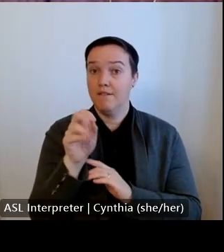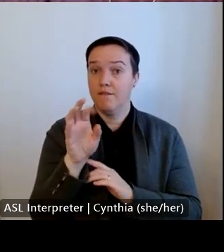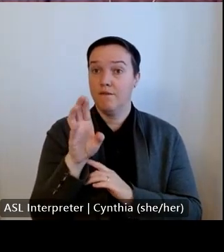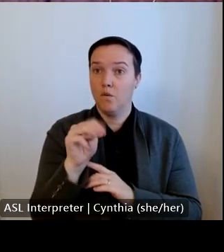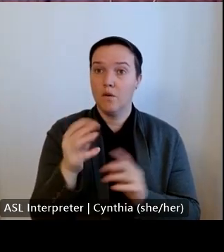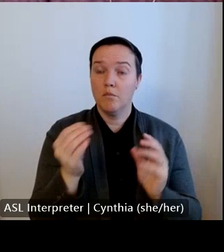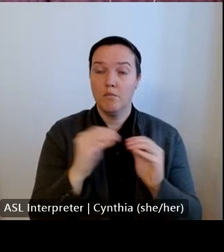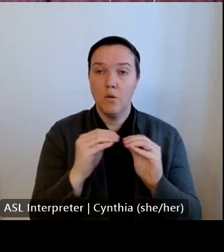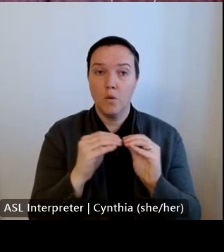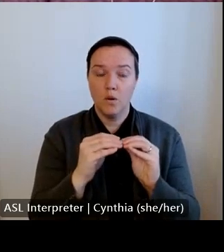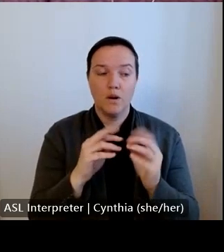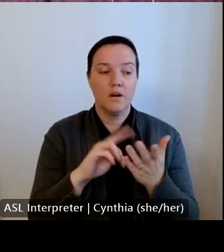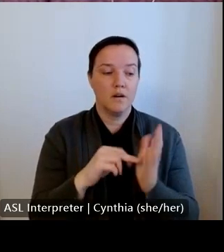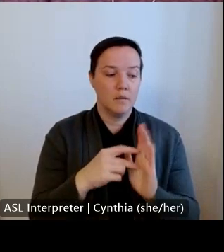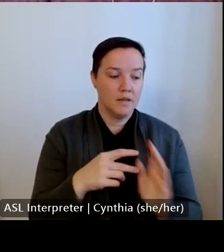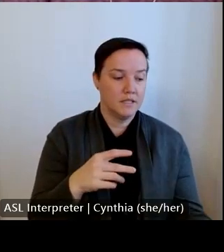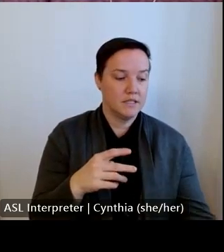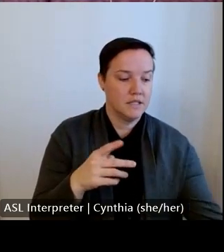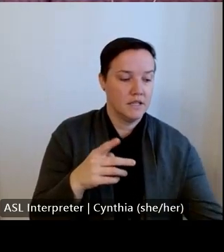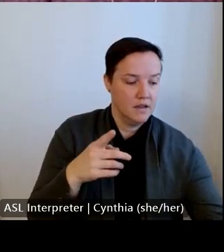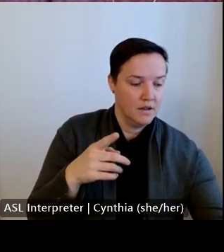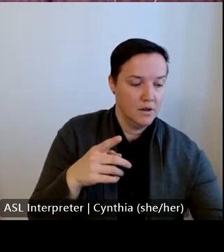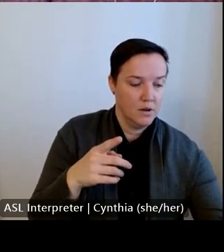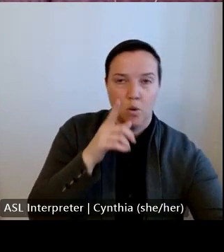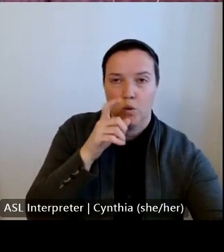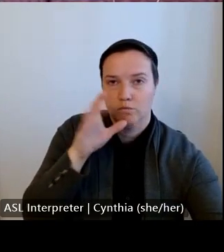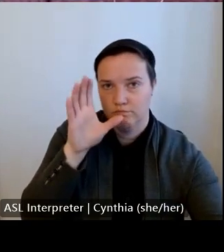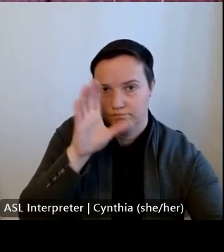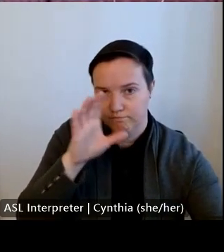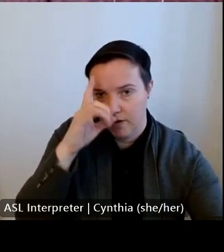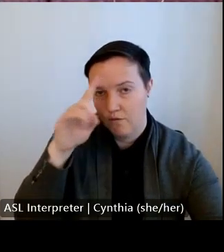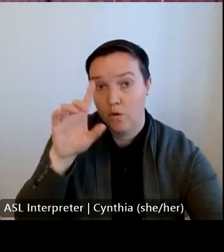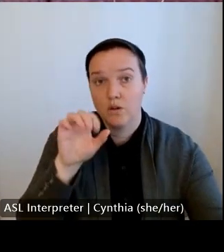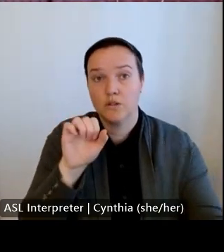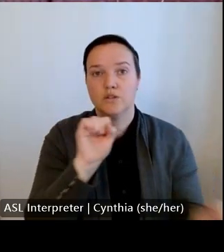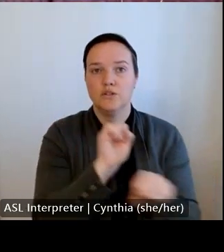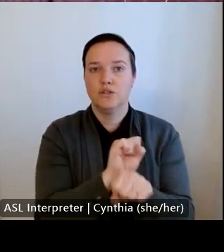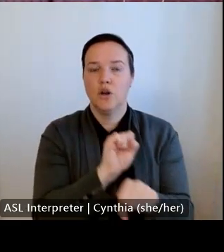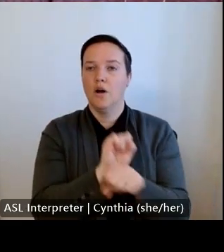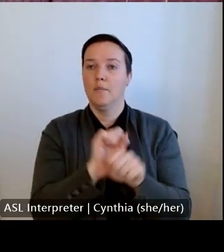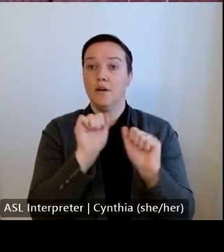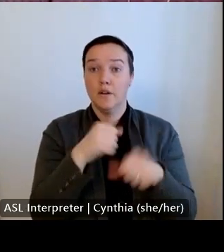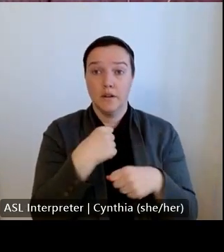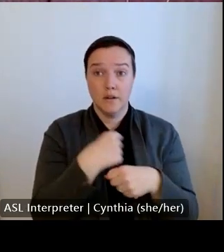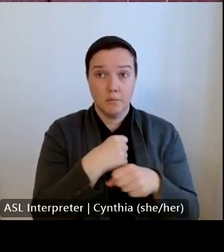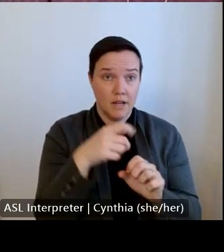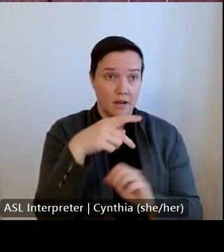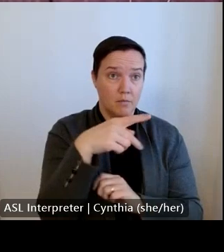could redeem or create a profile, which I'll show you in a little bit.